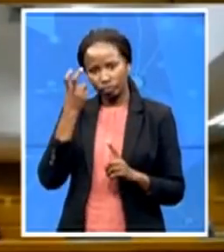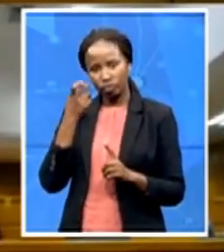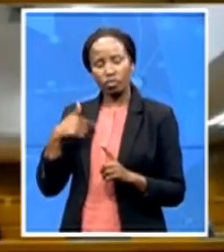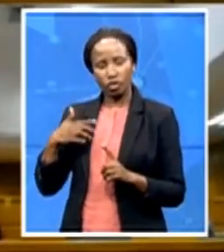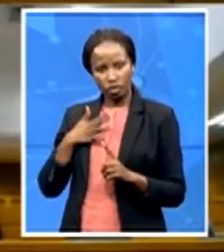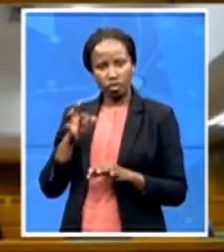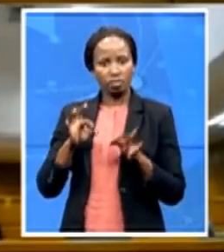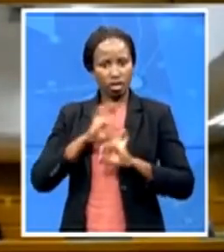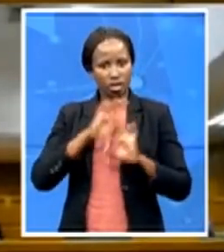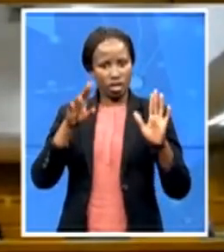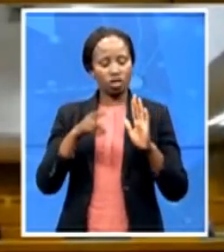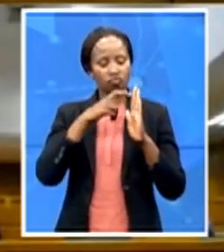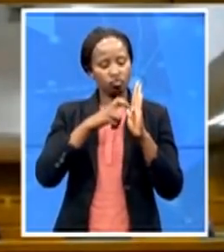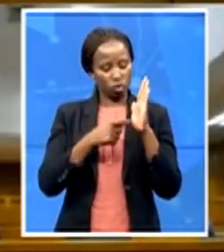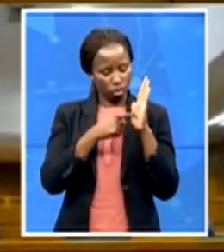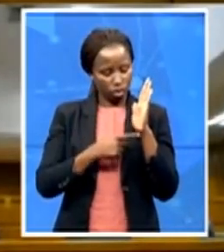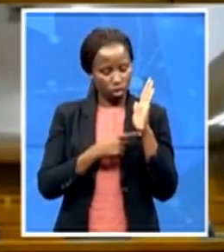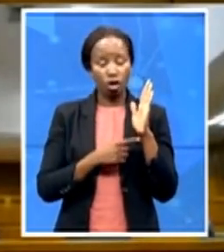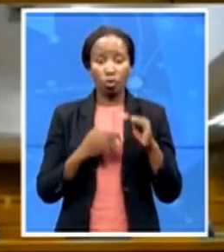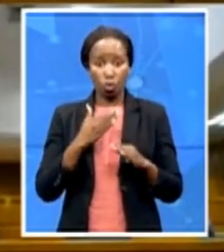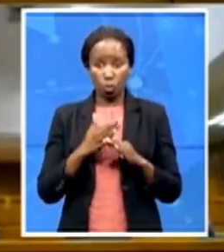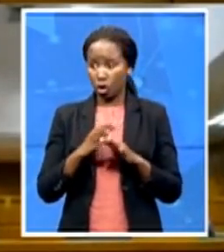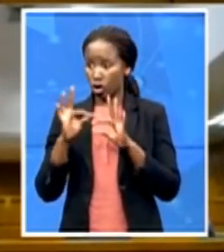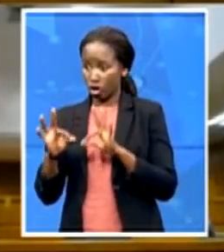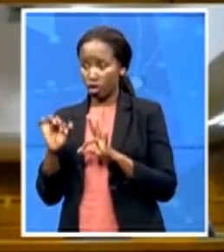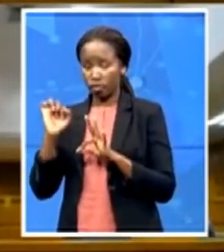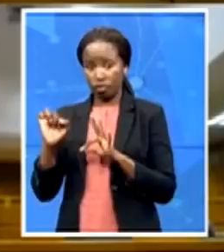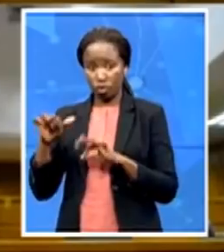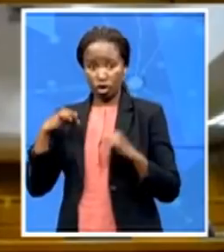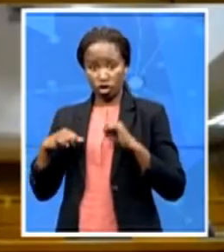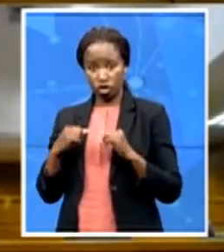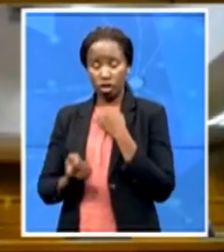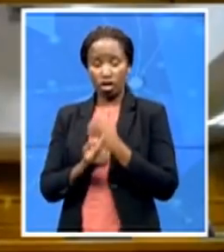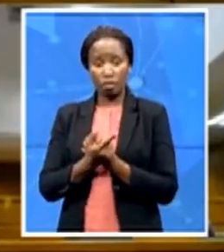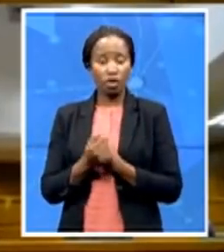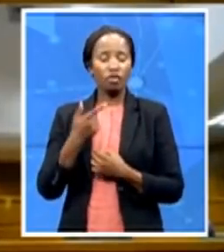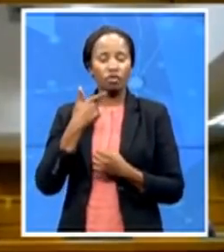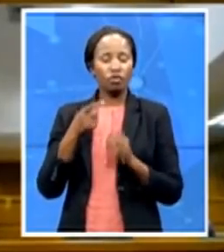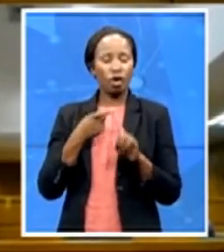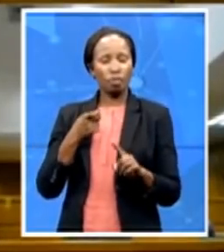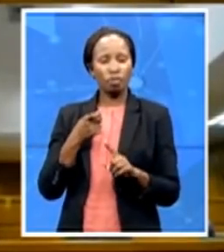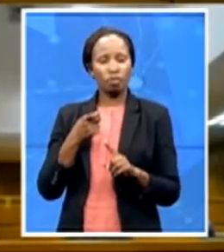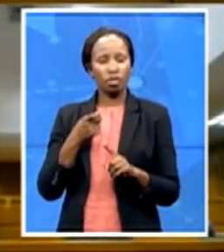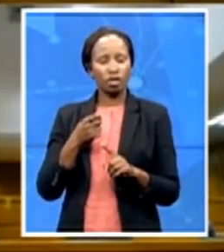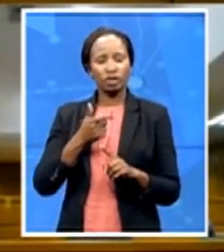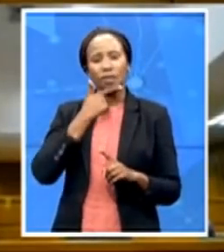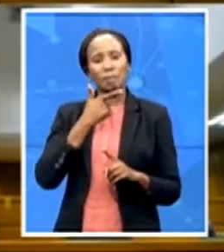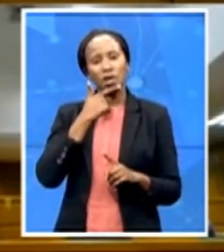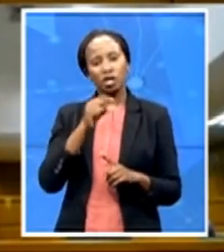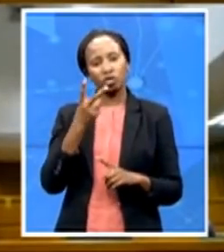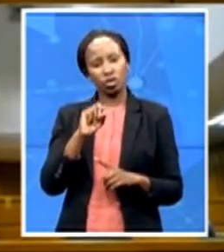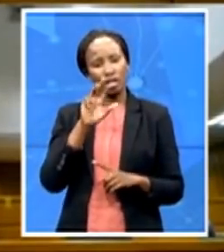relation to her actions before the 3rd of December 2019. It's the issue of retrospectivity, which we deal with in our main